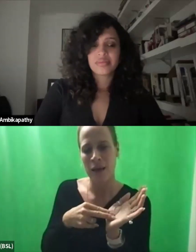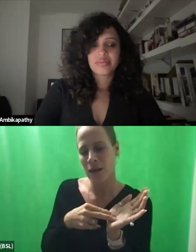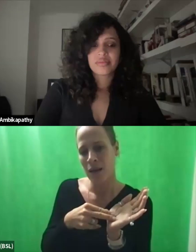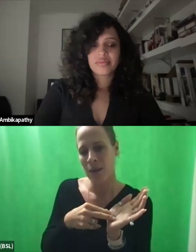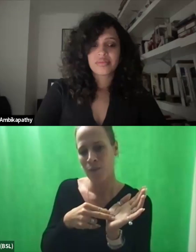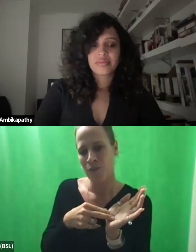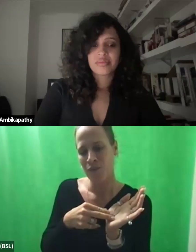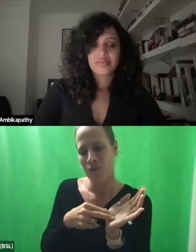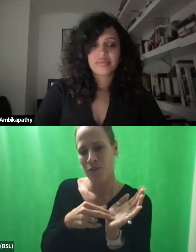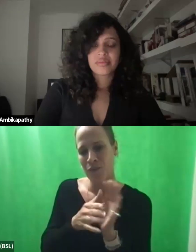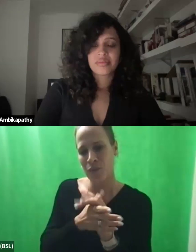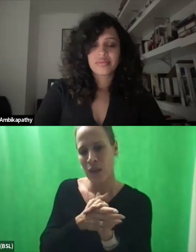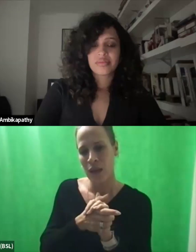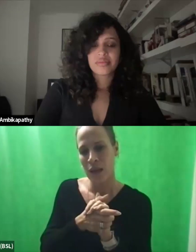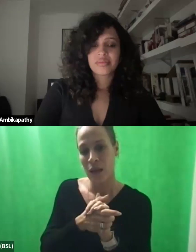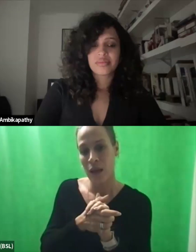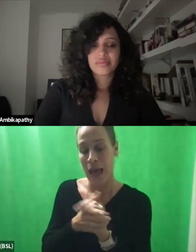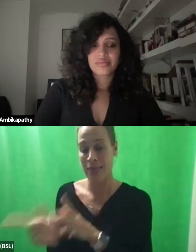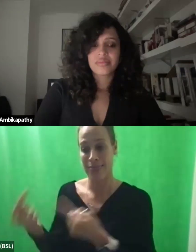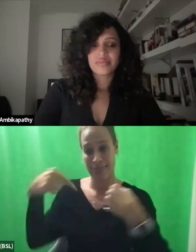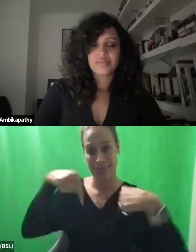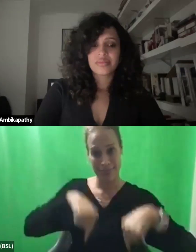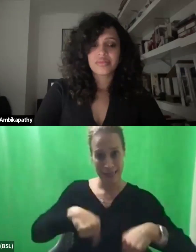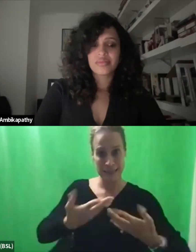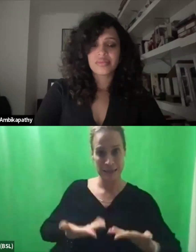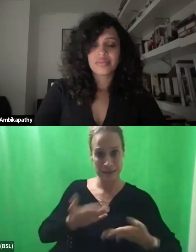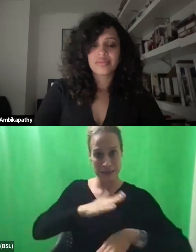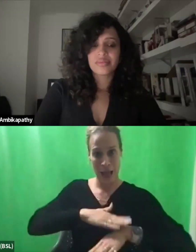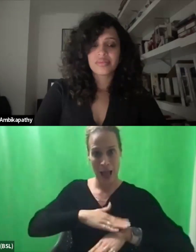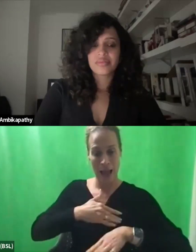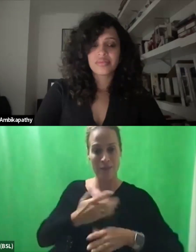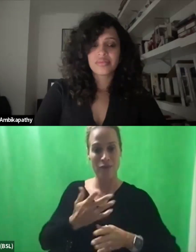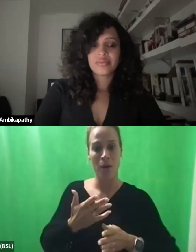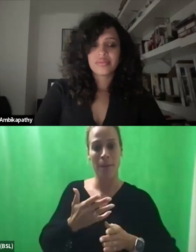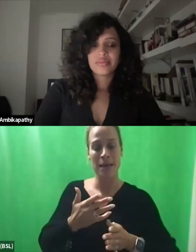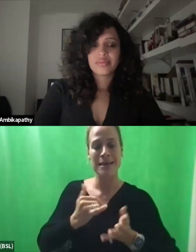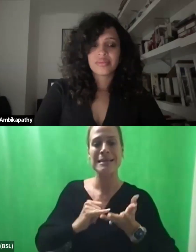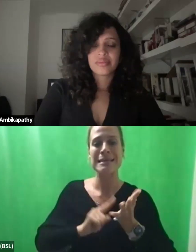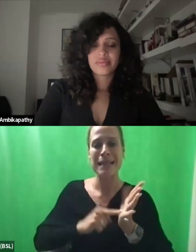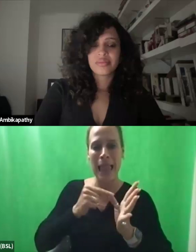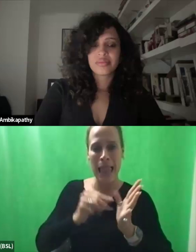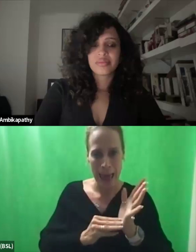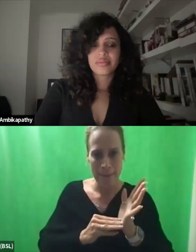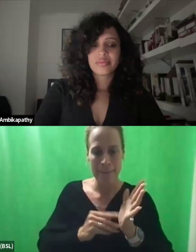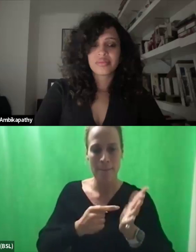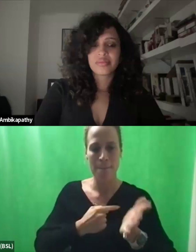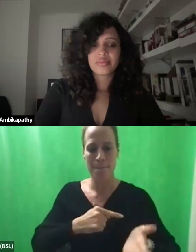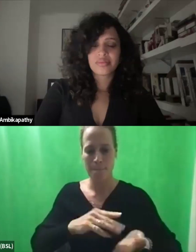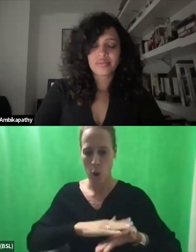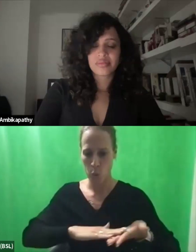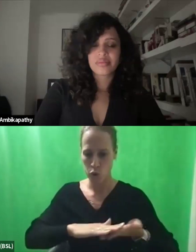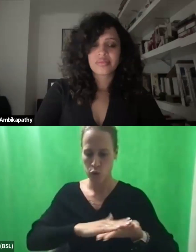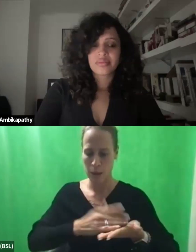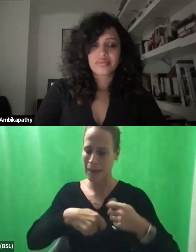But then in this generation where slam poetry became such an